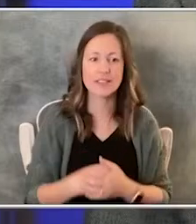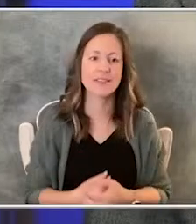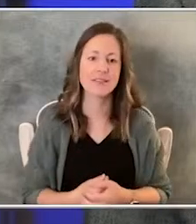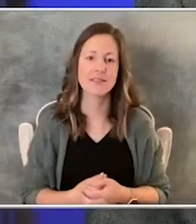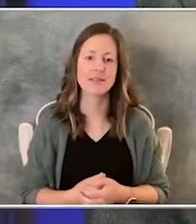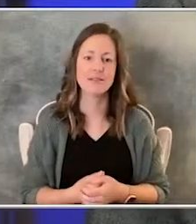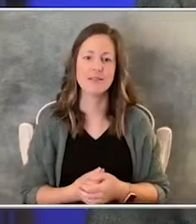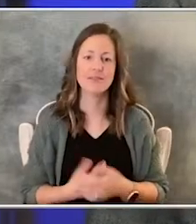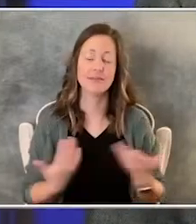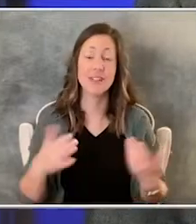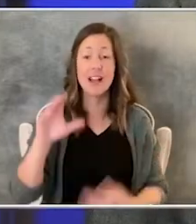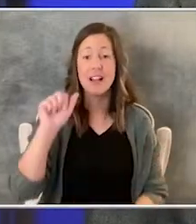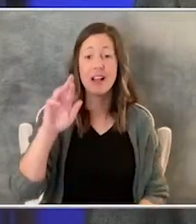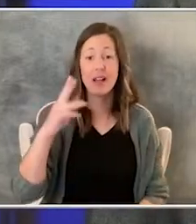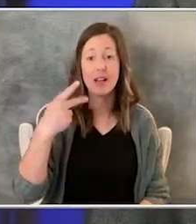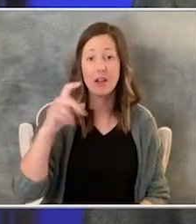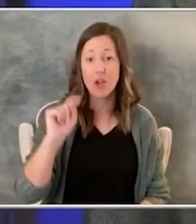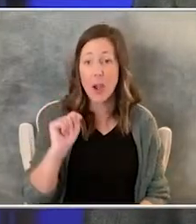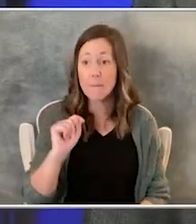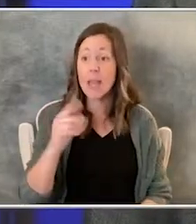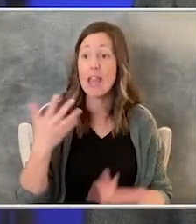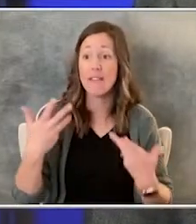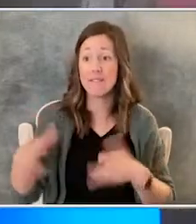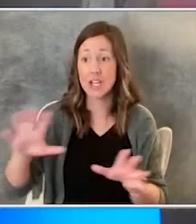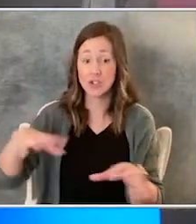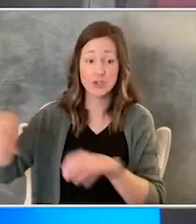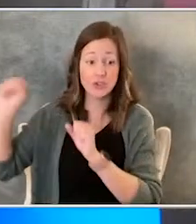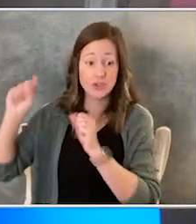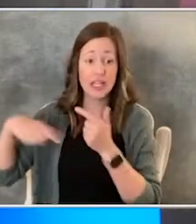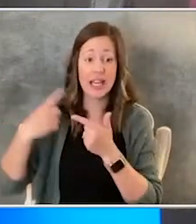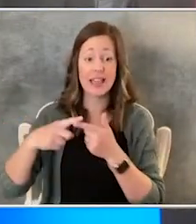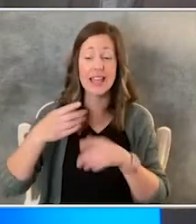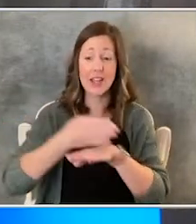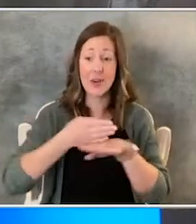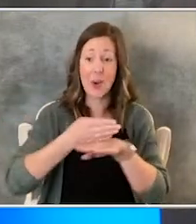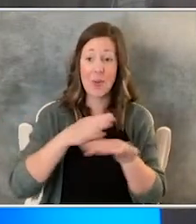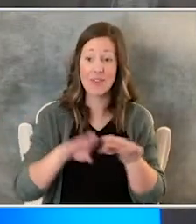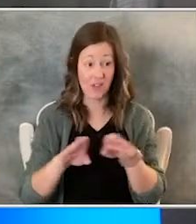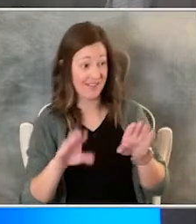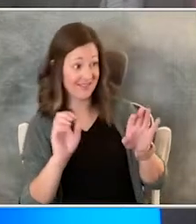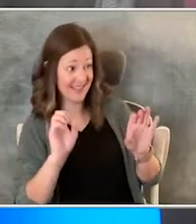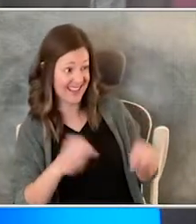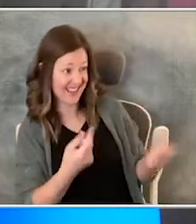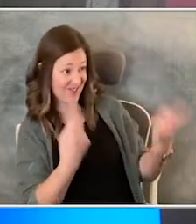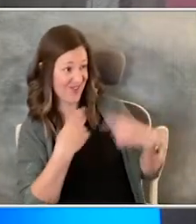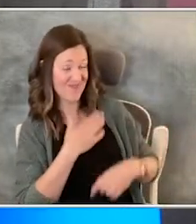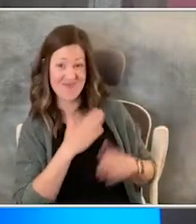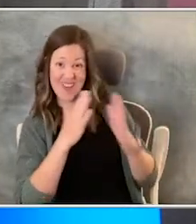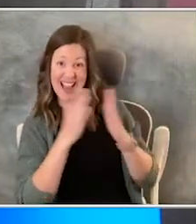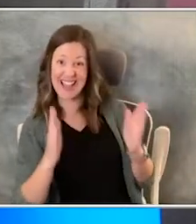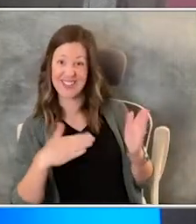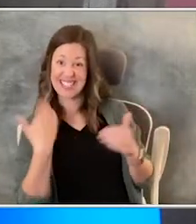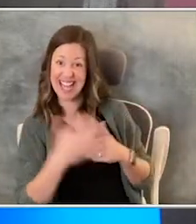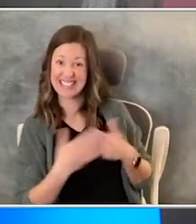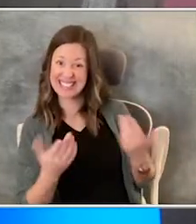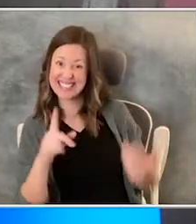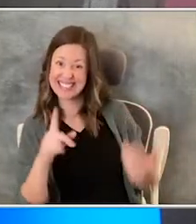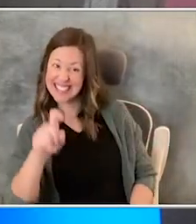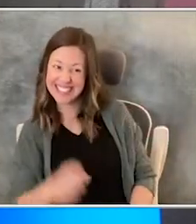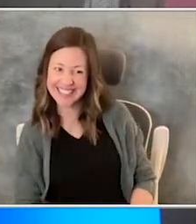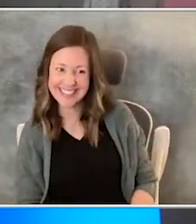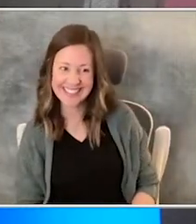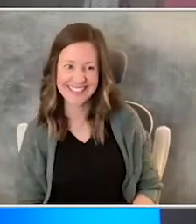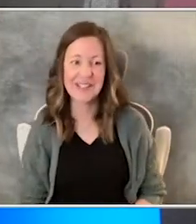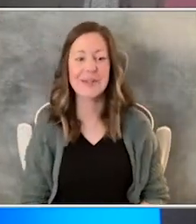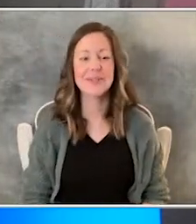know, a standard, just go down the front of the artery to get to the blockage. But they've also come out with several things that, you know, improved